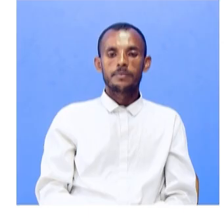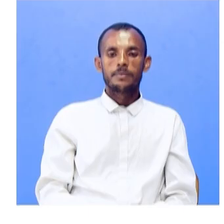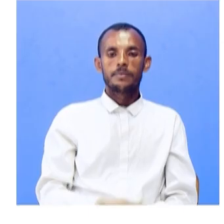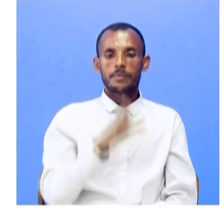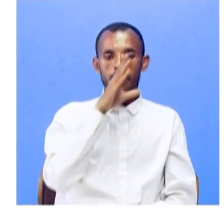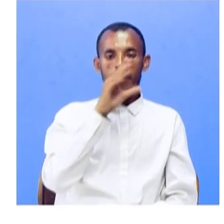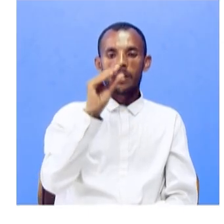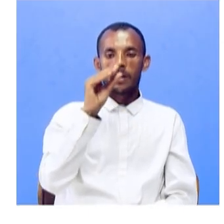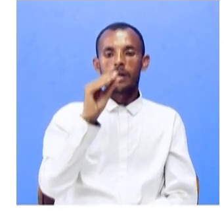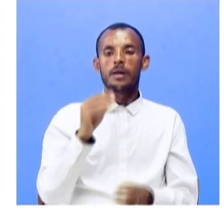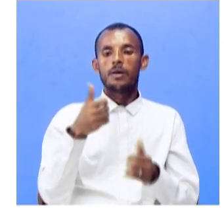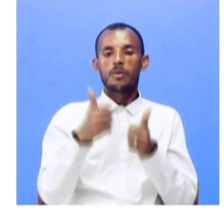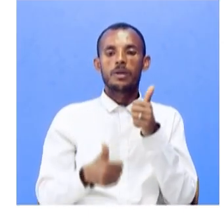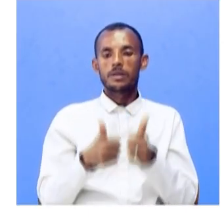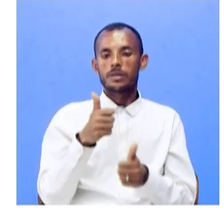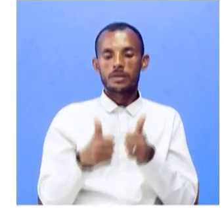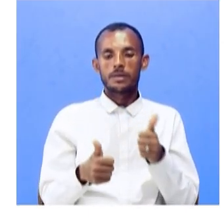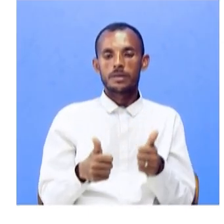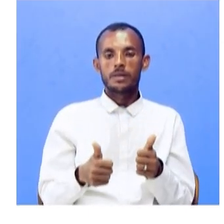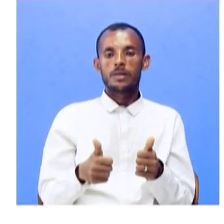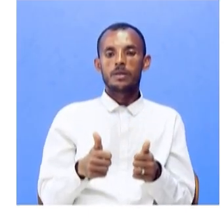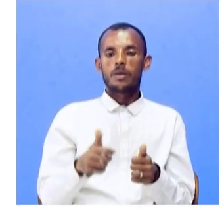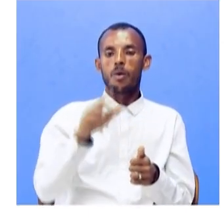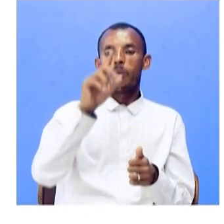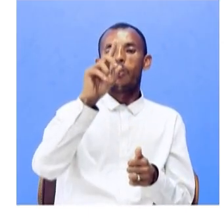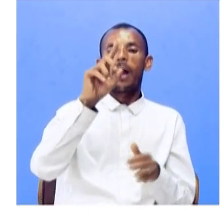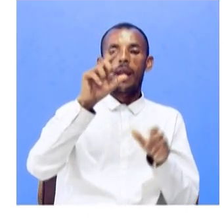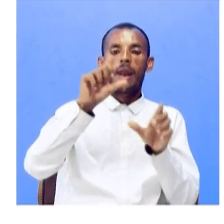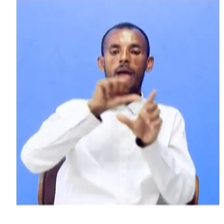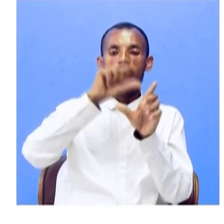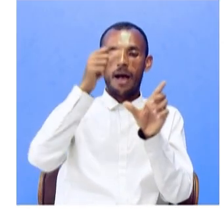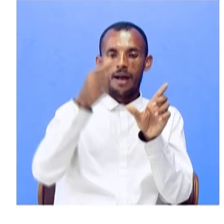in which one angle is right angle.